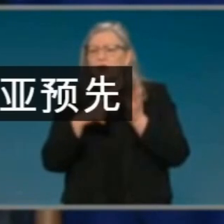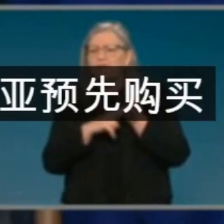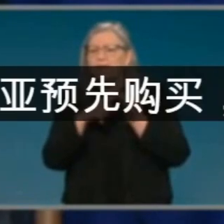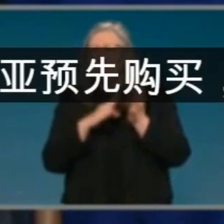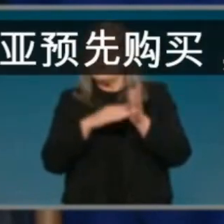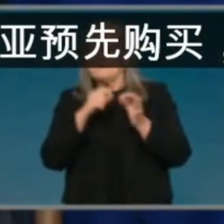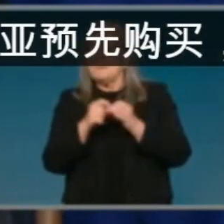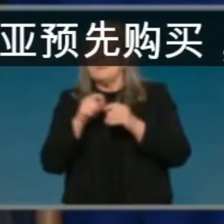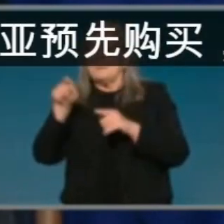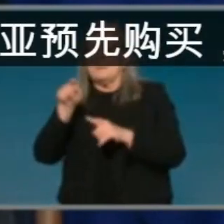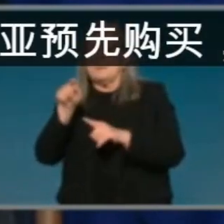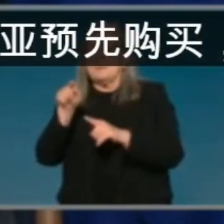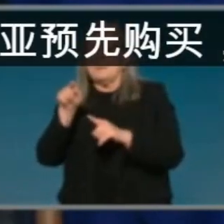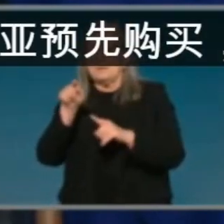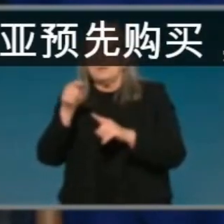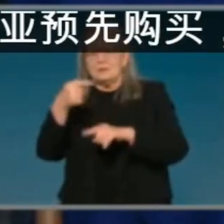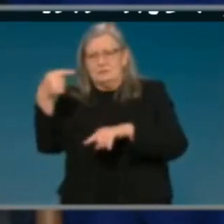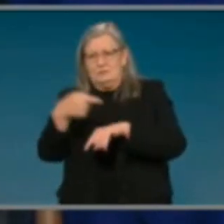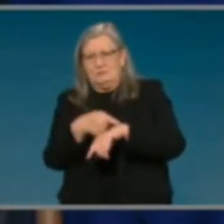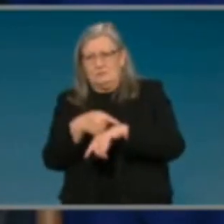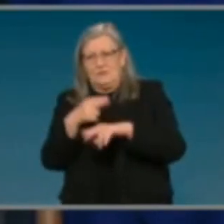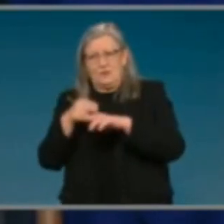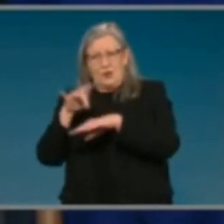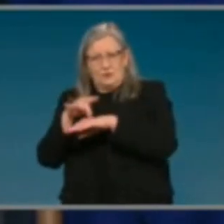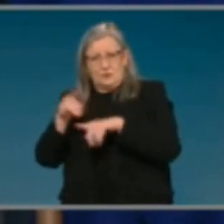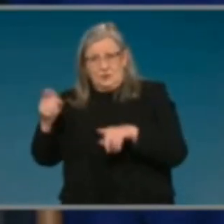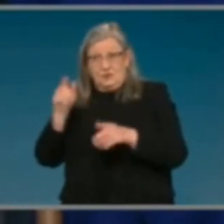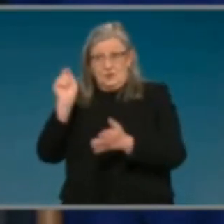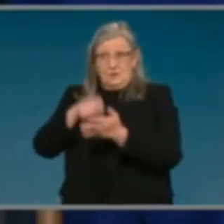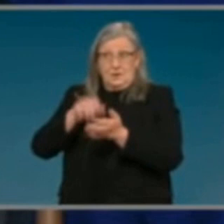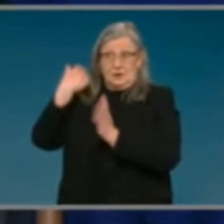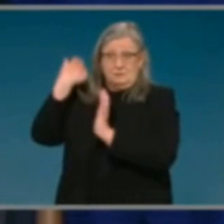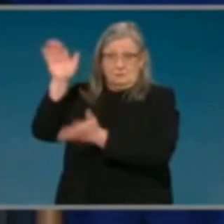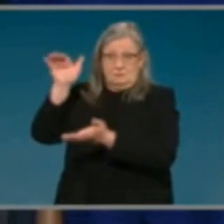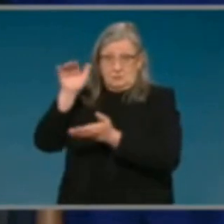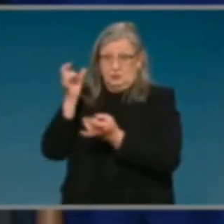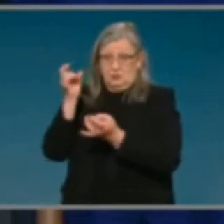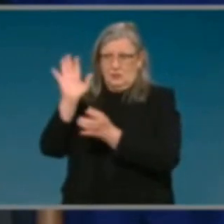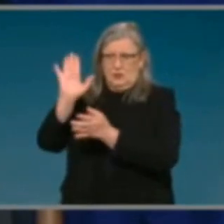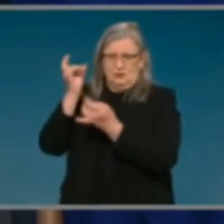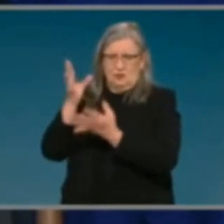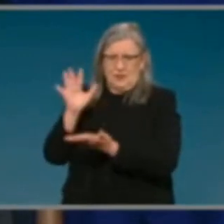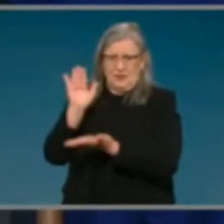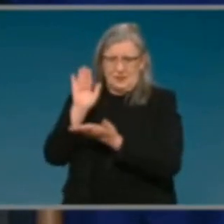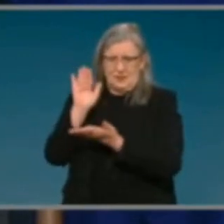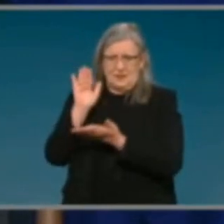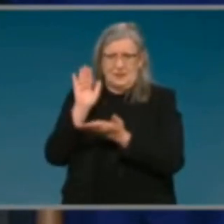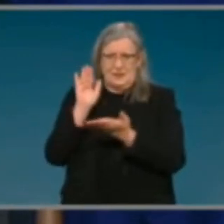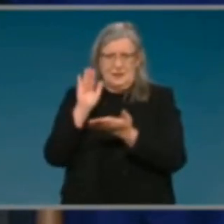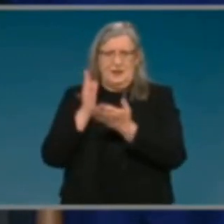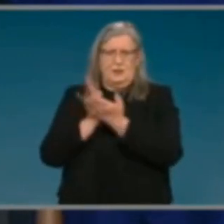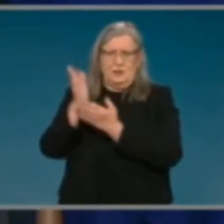pre-purchased in Australia, being supplied from the National Medical Stockpile. GSK report that they designed